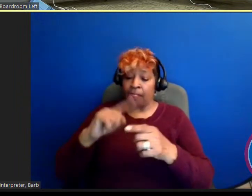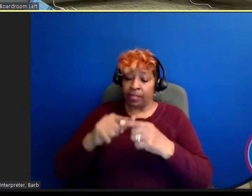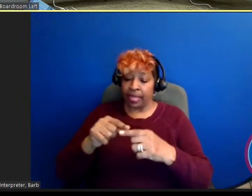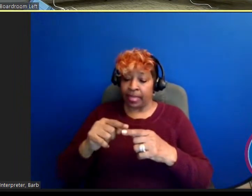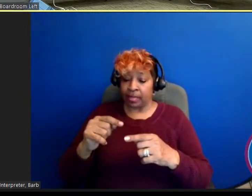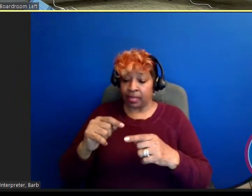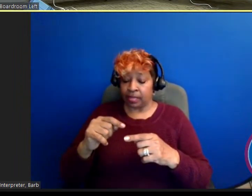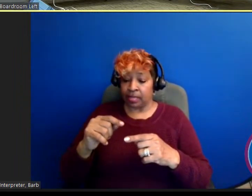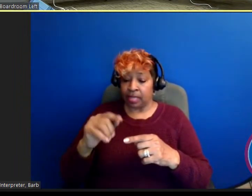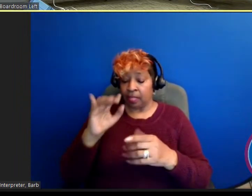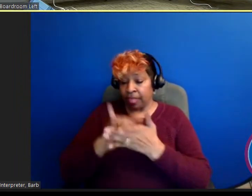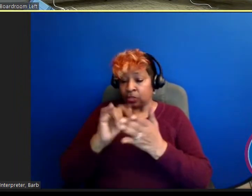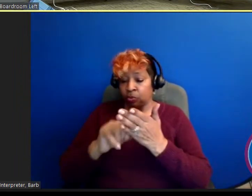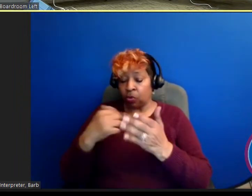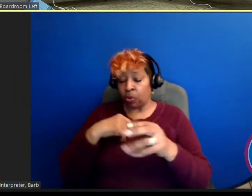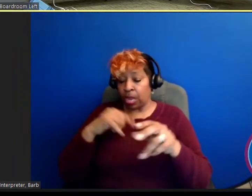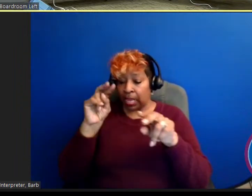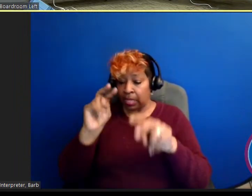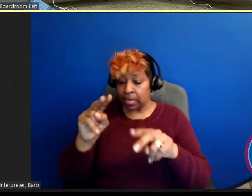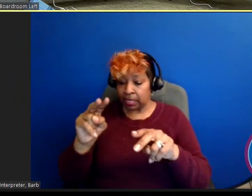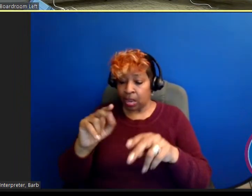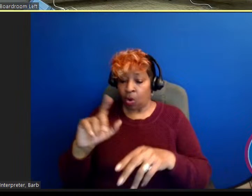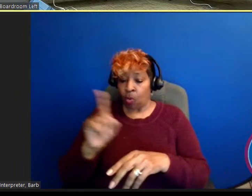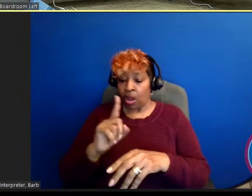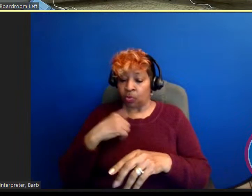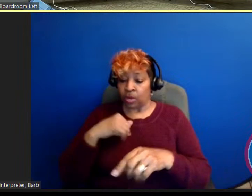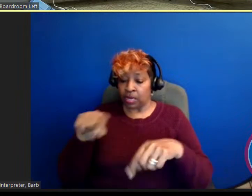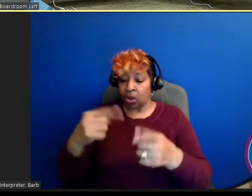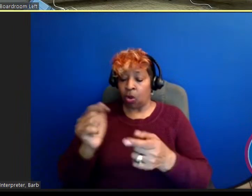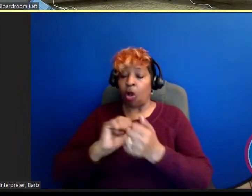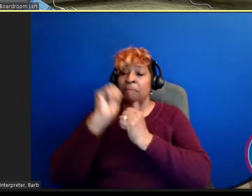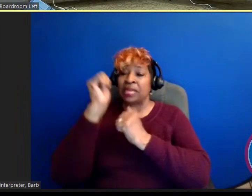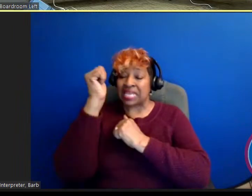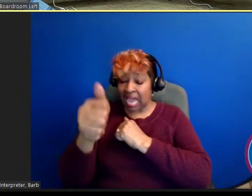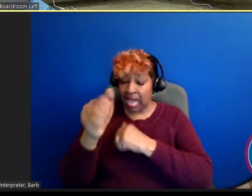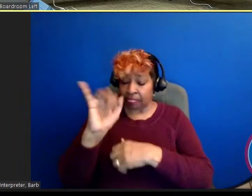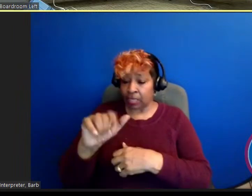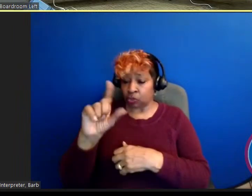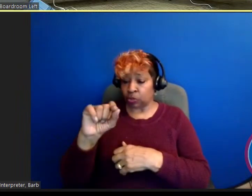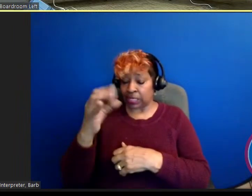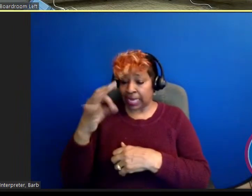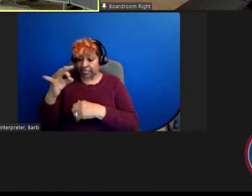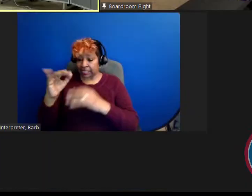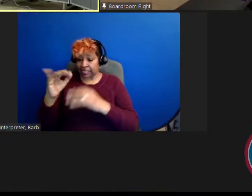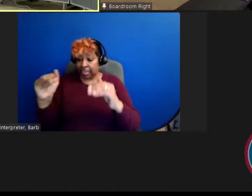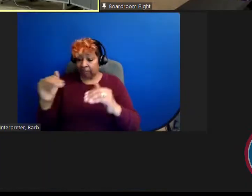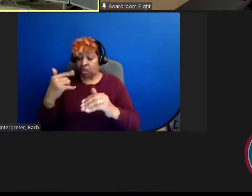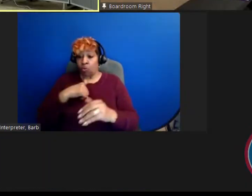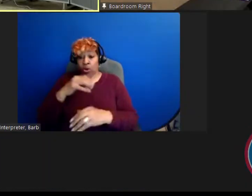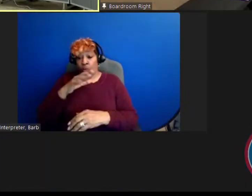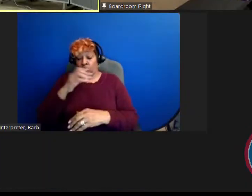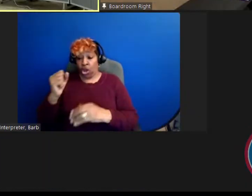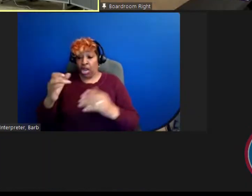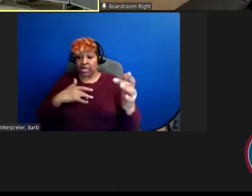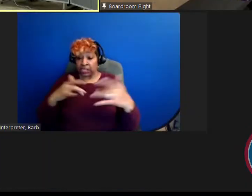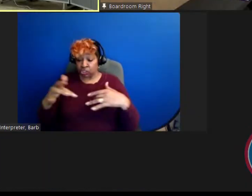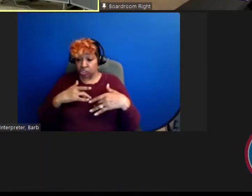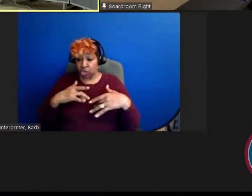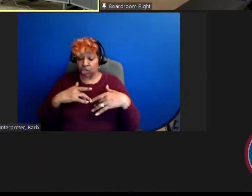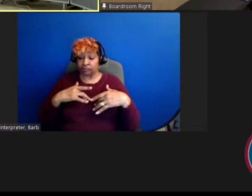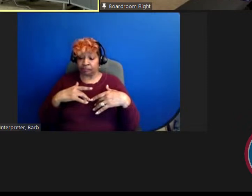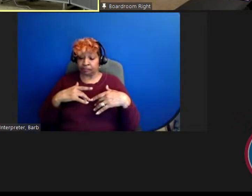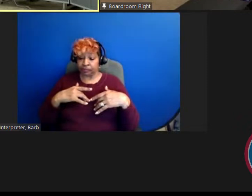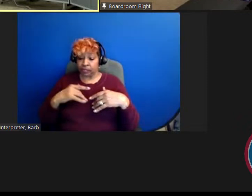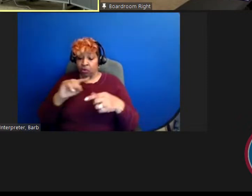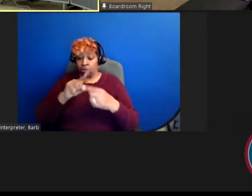what we're looking at with the vision. Where do we go beyond that 2019 level? Because we were concerned, as I mentioned early on when I started the